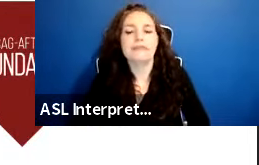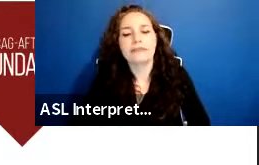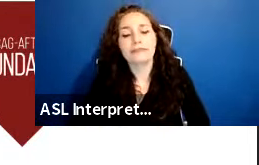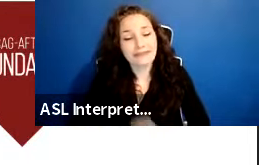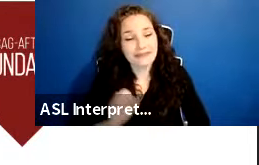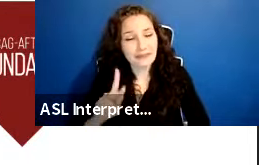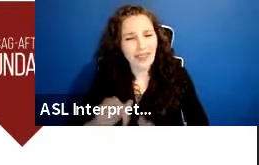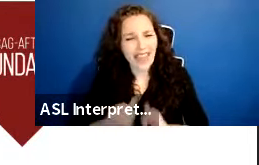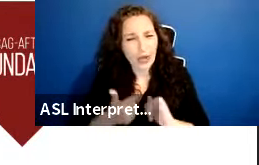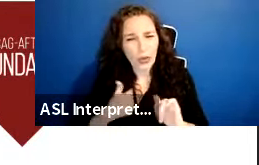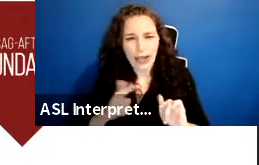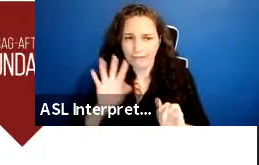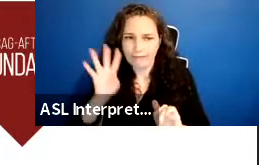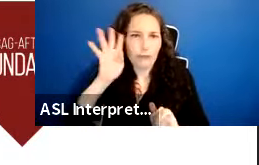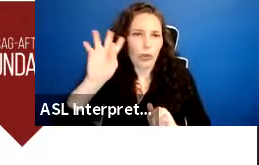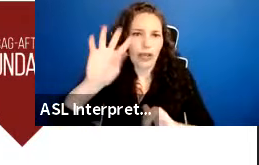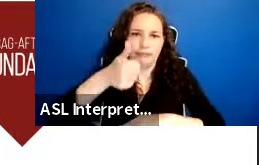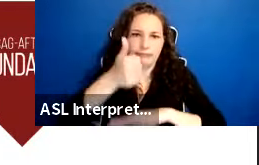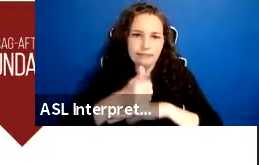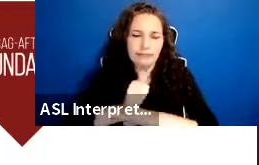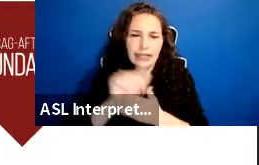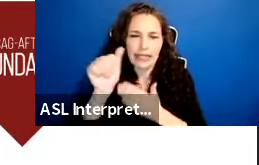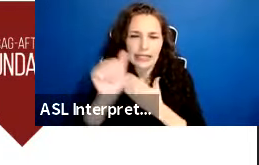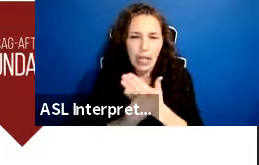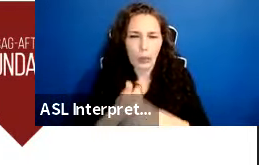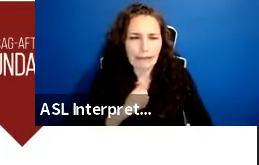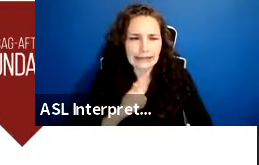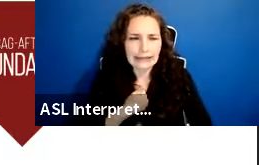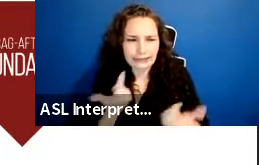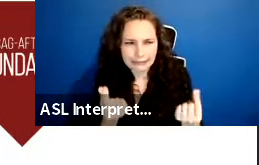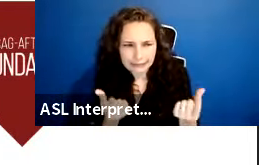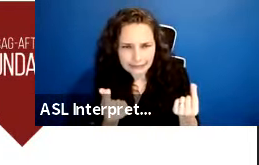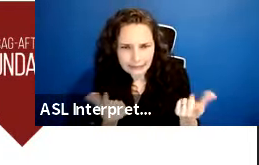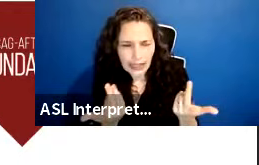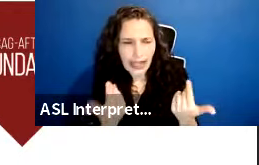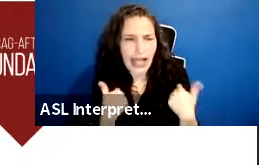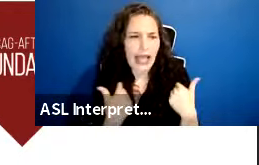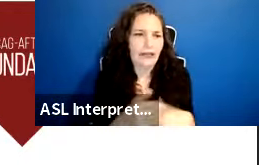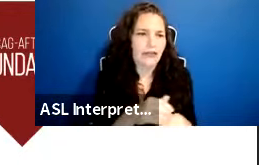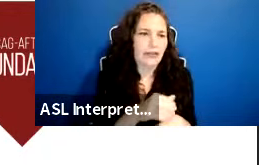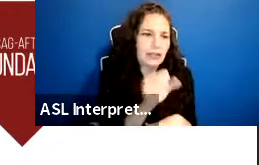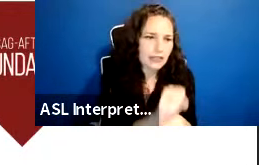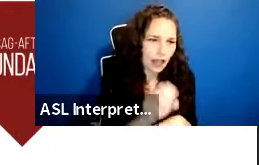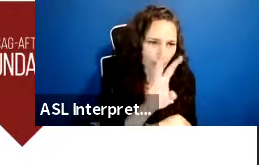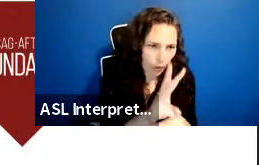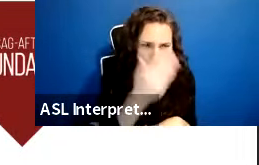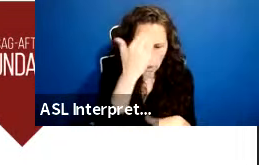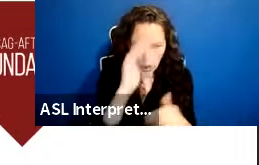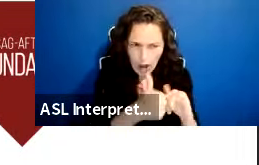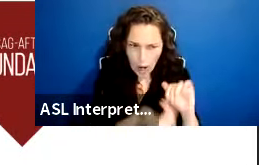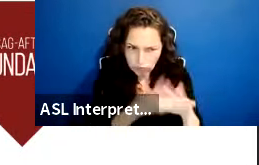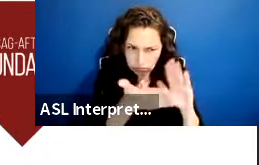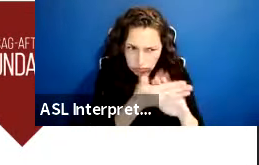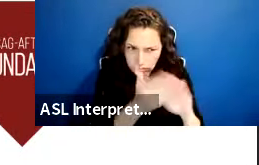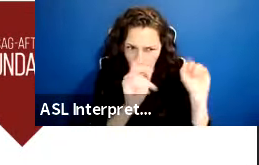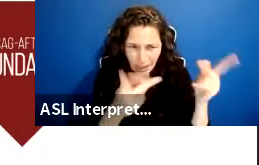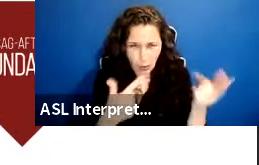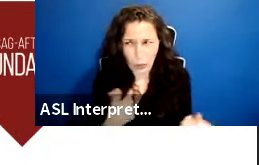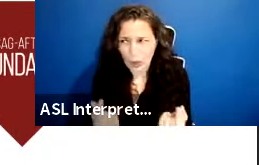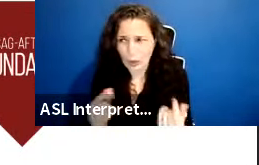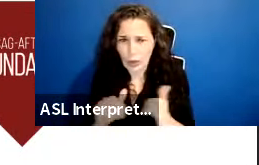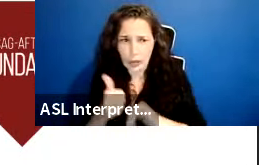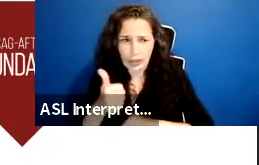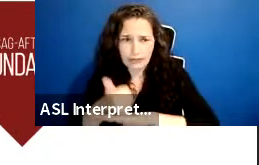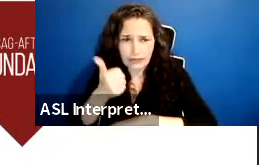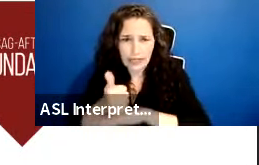Okay, now how do I create an account? So I've got the software, I know how all this works. How do I create an account?